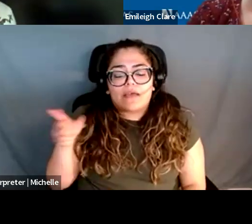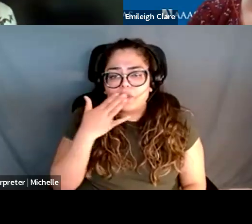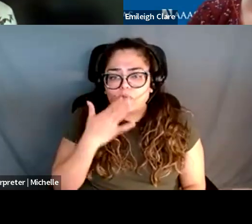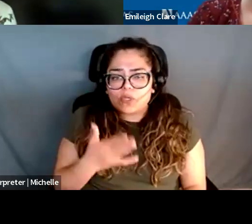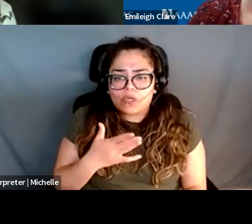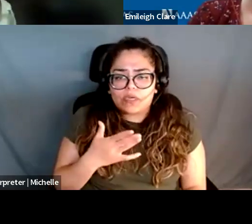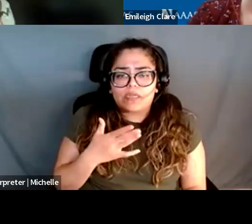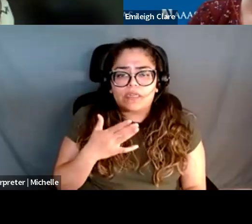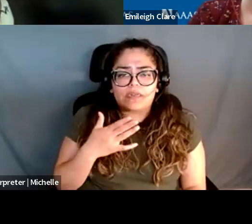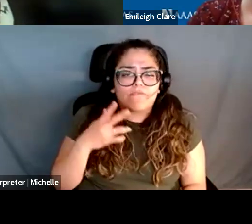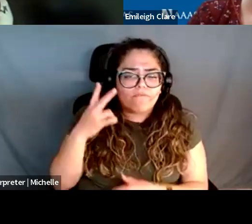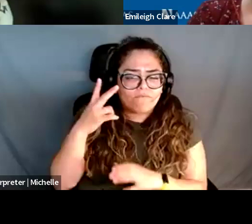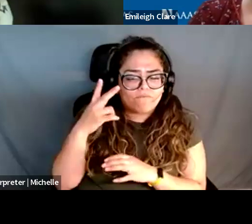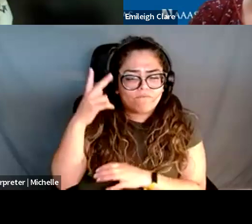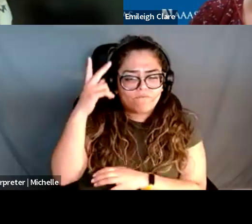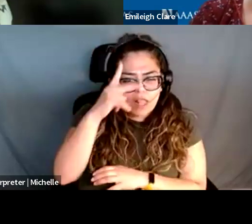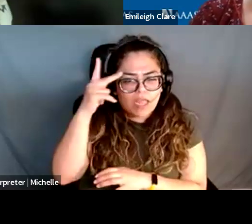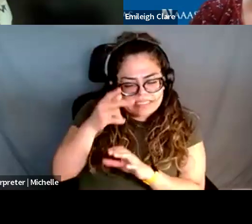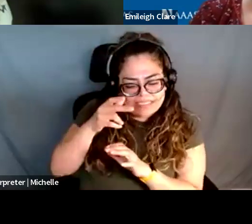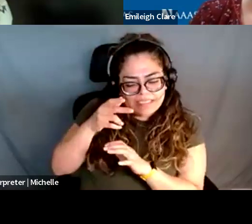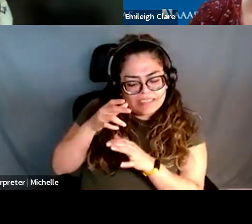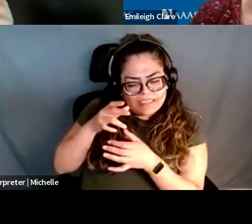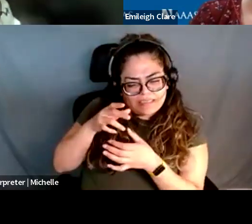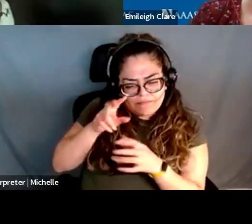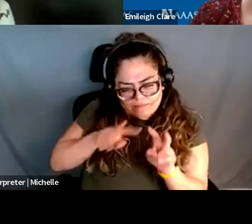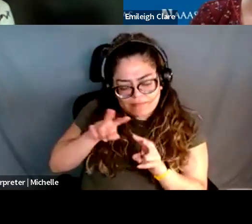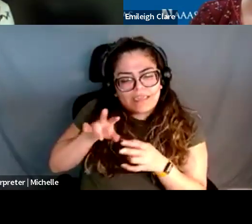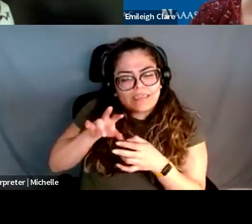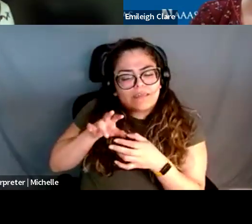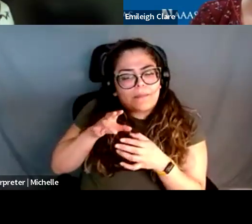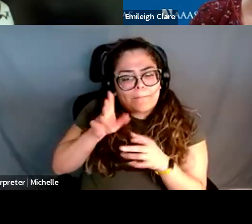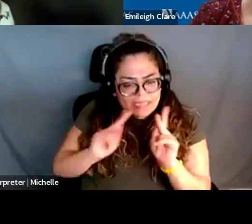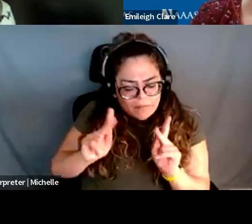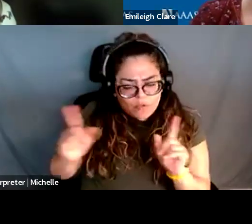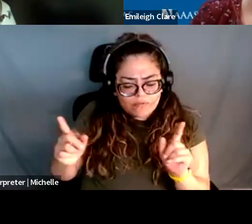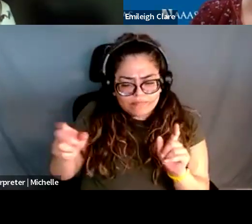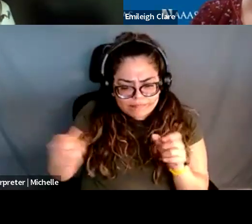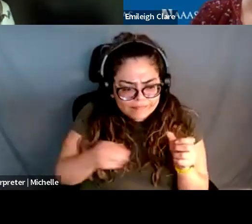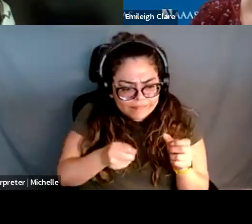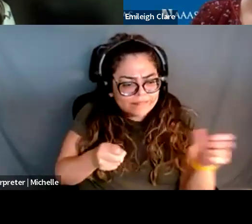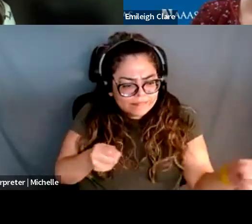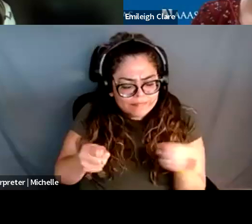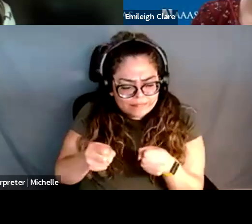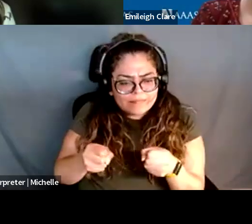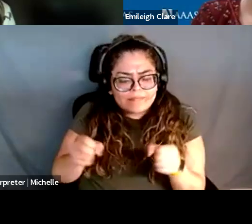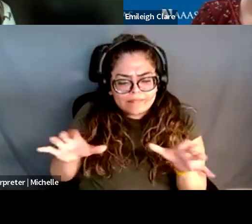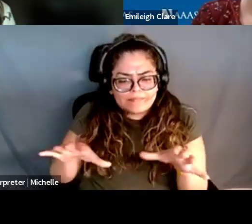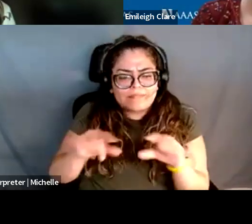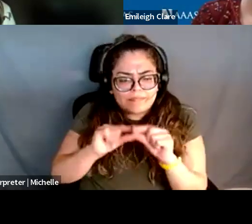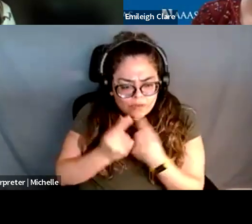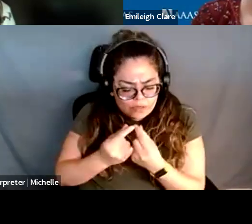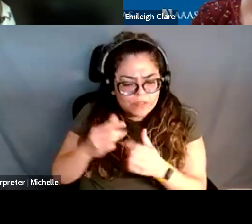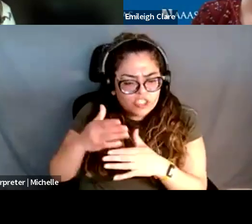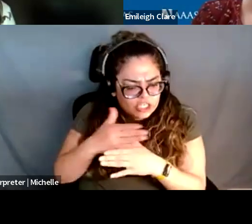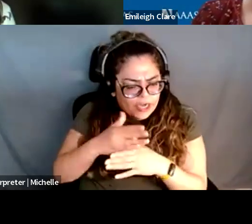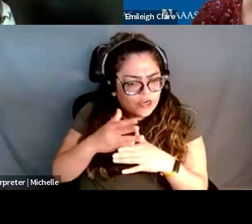around connecting people based on kind of shared goals and values. And so there are different circles, and I'm